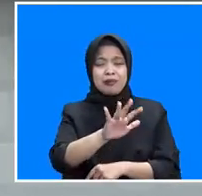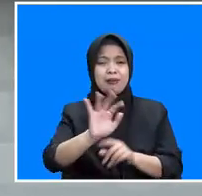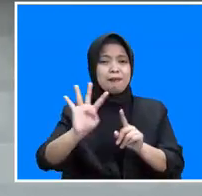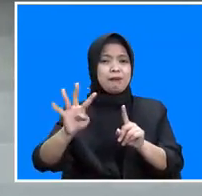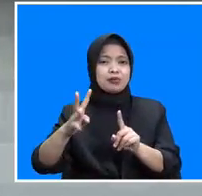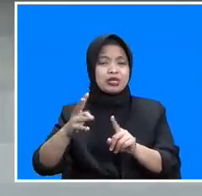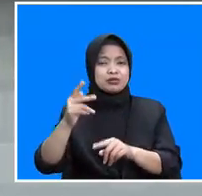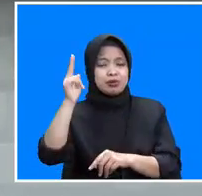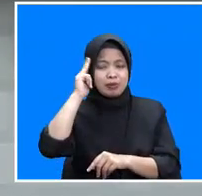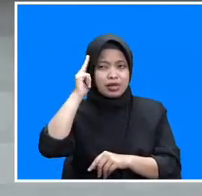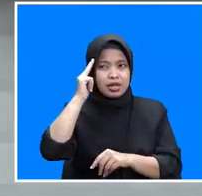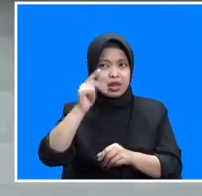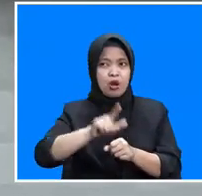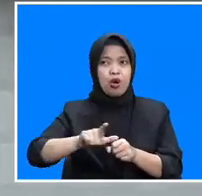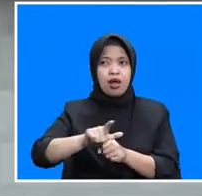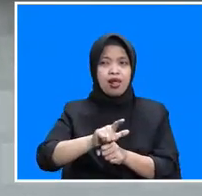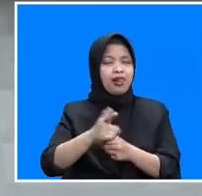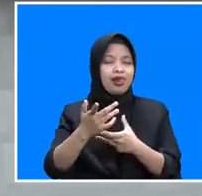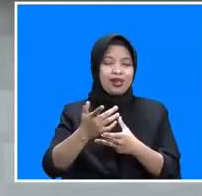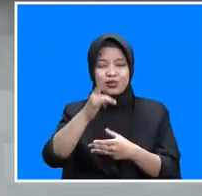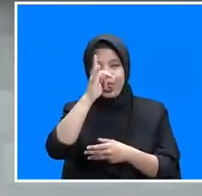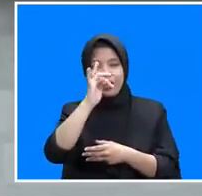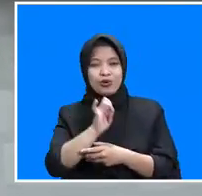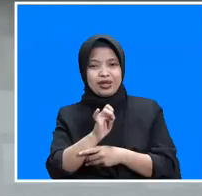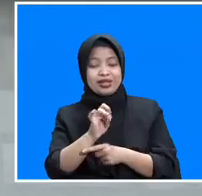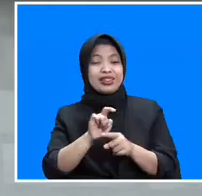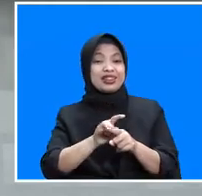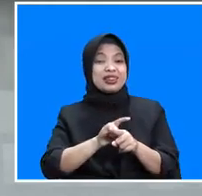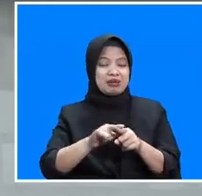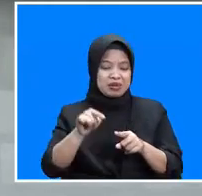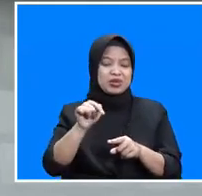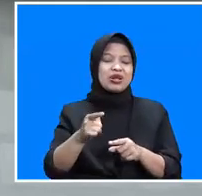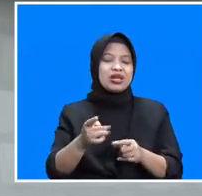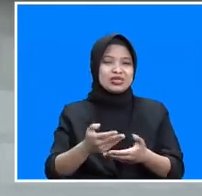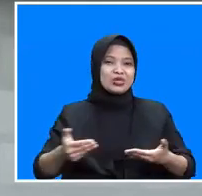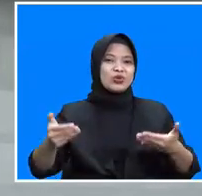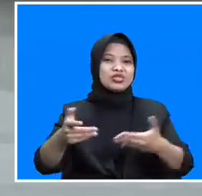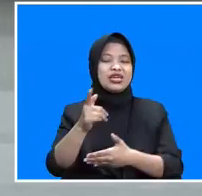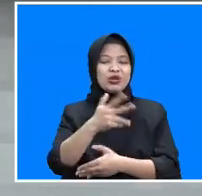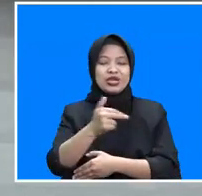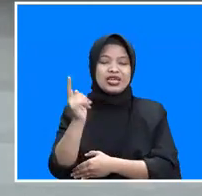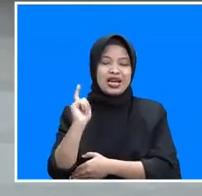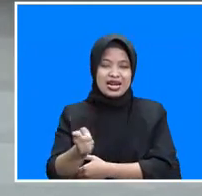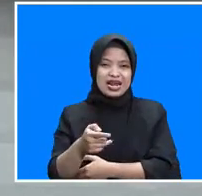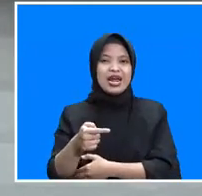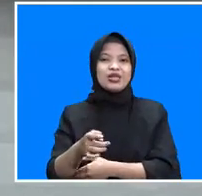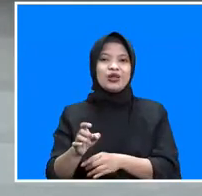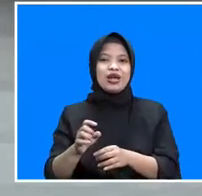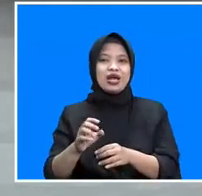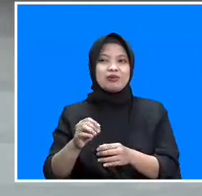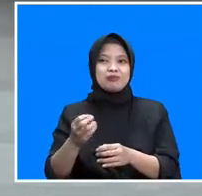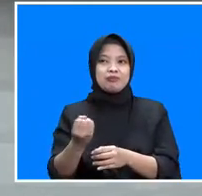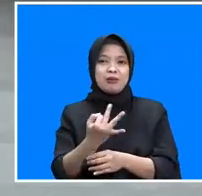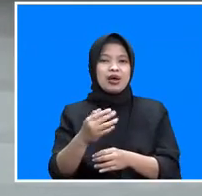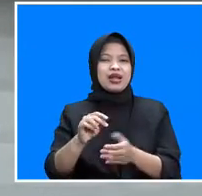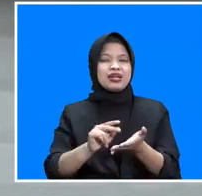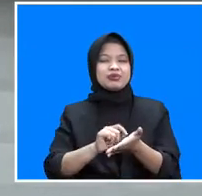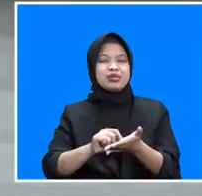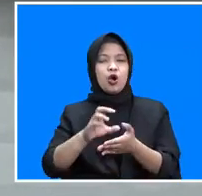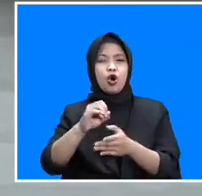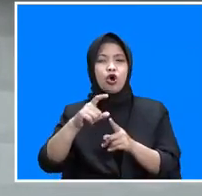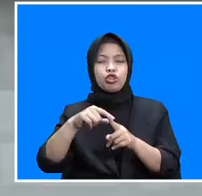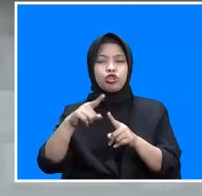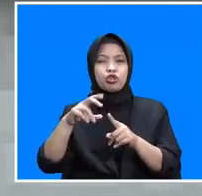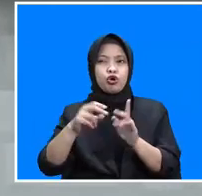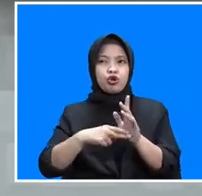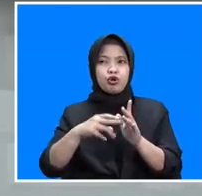is what it is. But they have the autonomy, right? The autonomy and also the budget for governing, managing